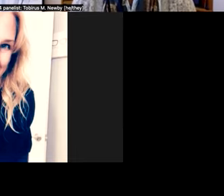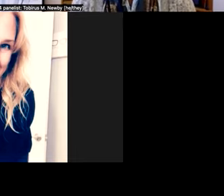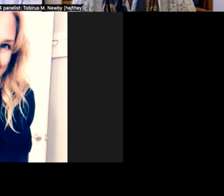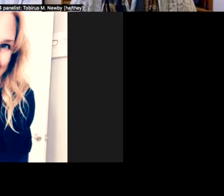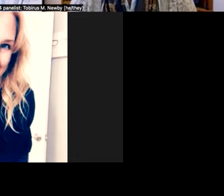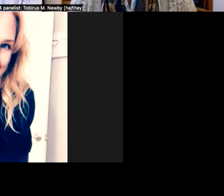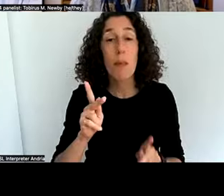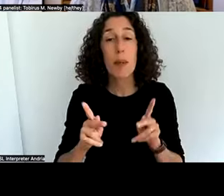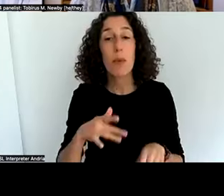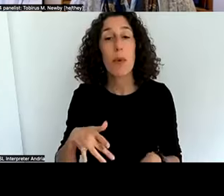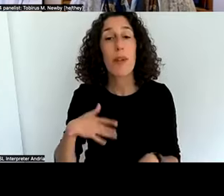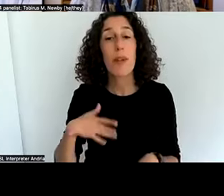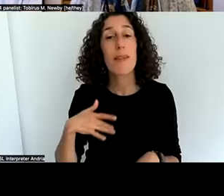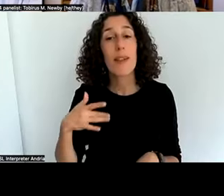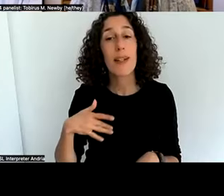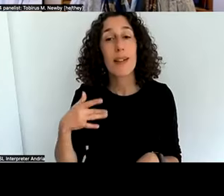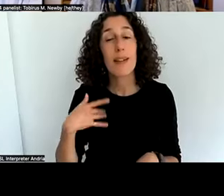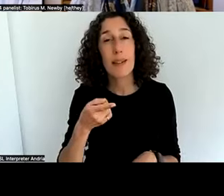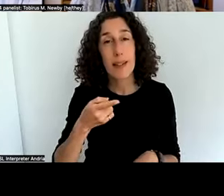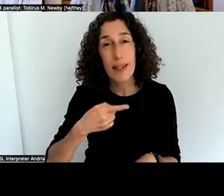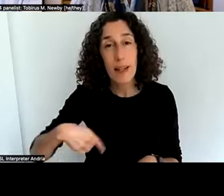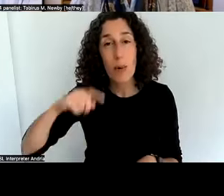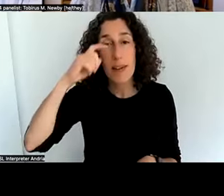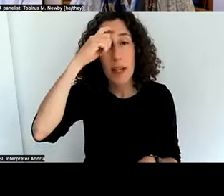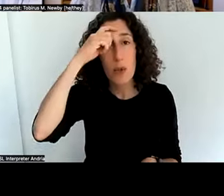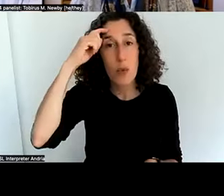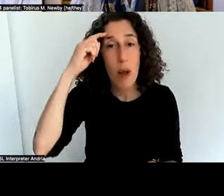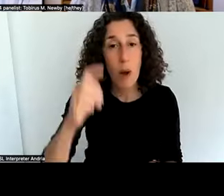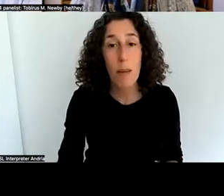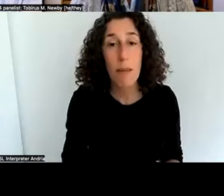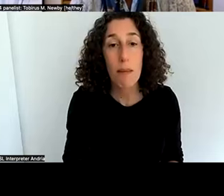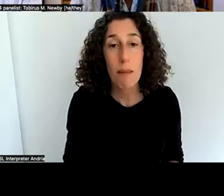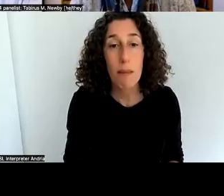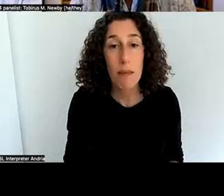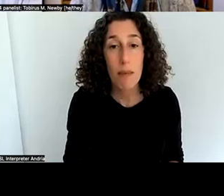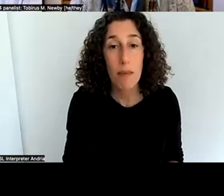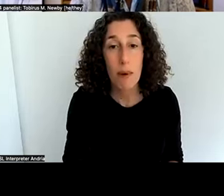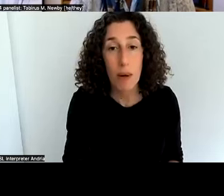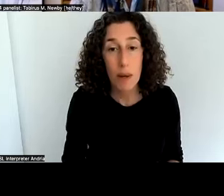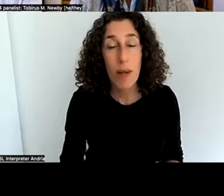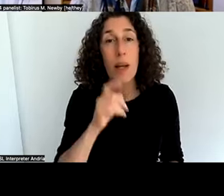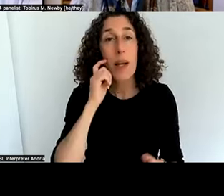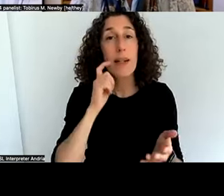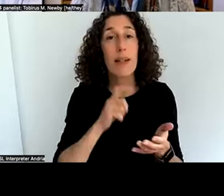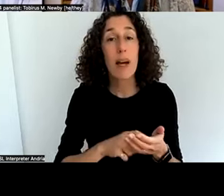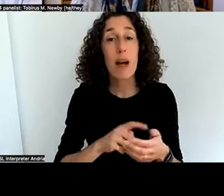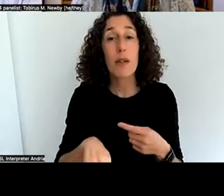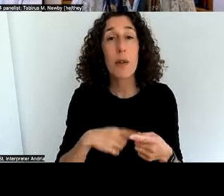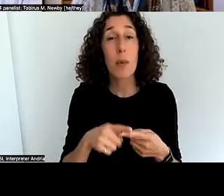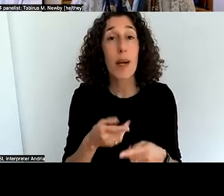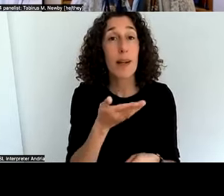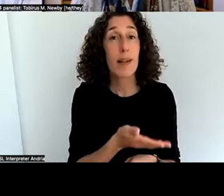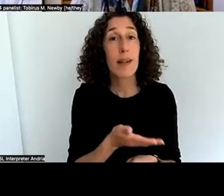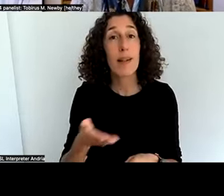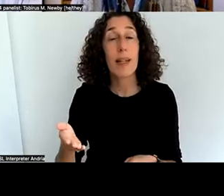trauma. And really big thing we have to acknowledge is when things are sanctioned by the university that people experience as a